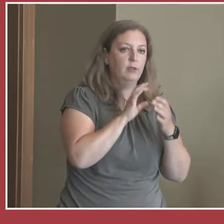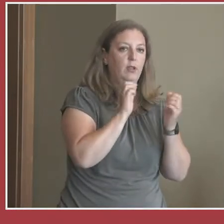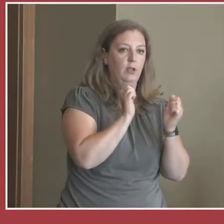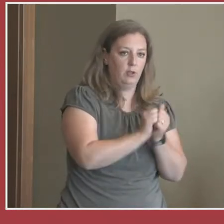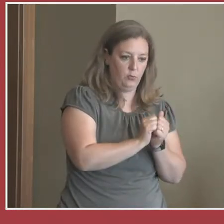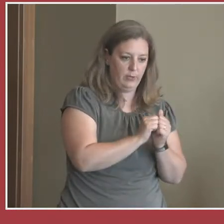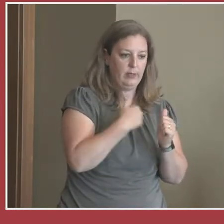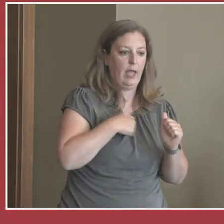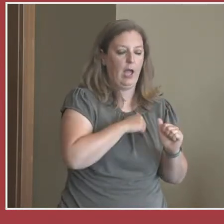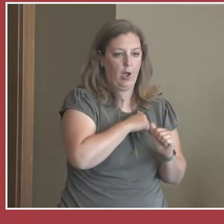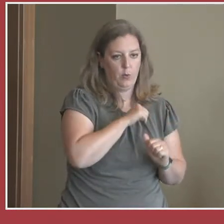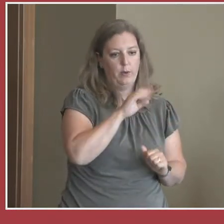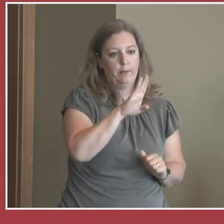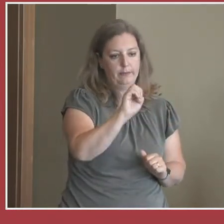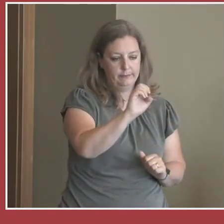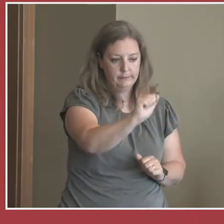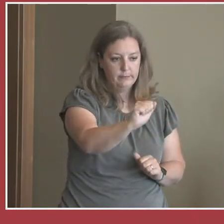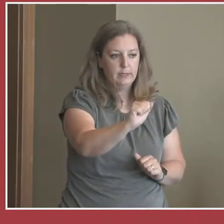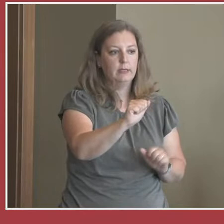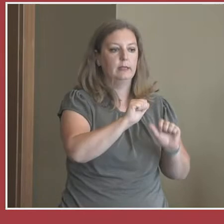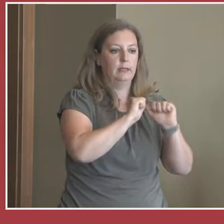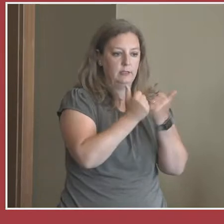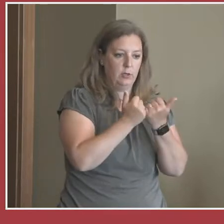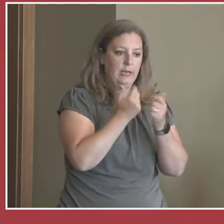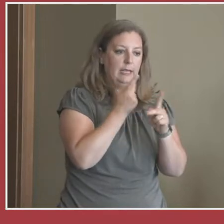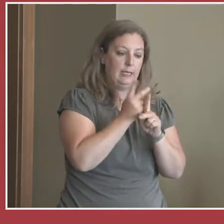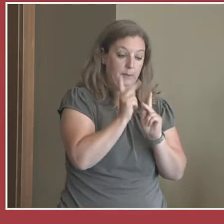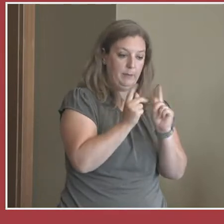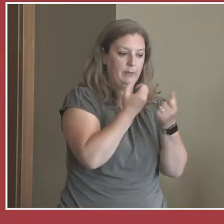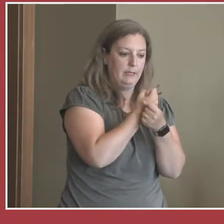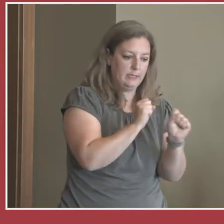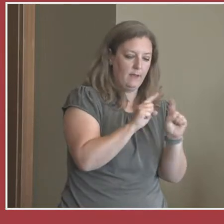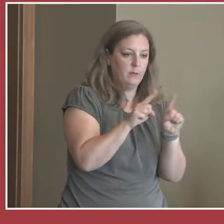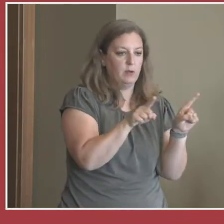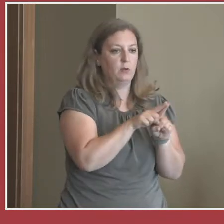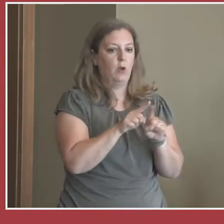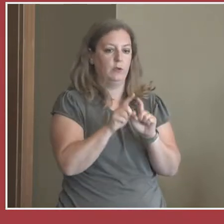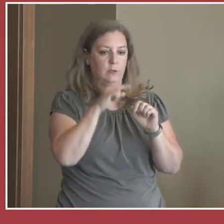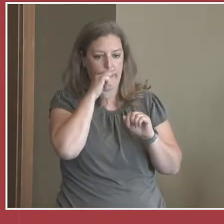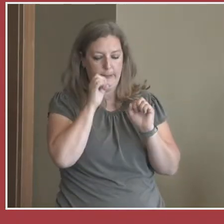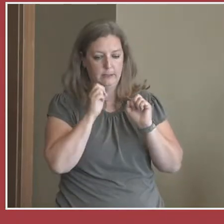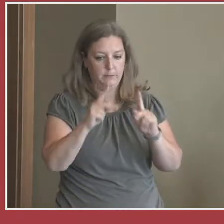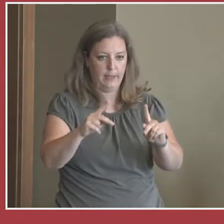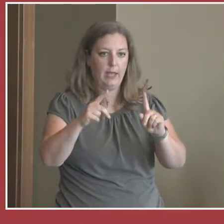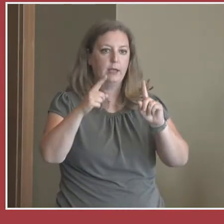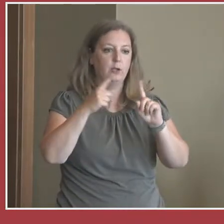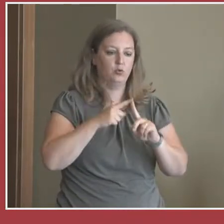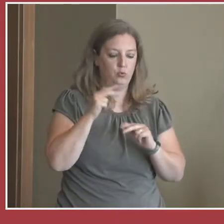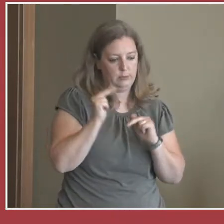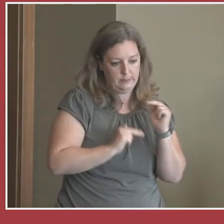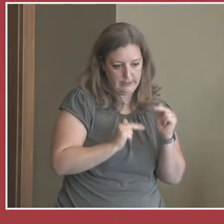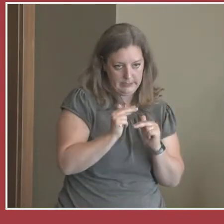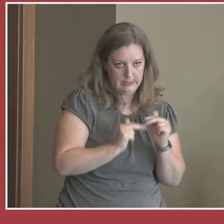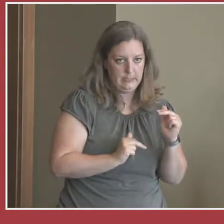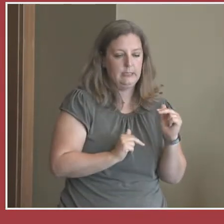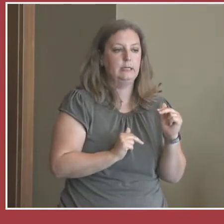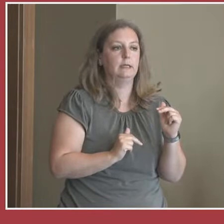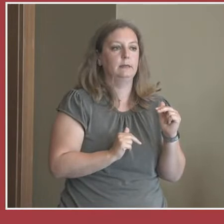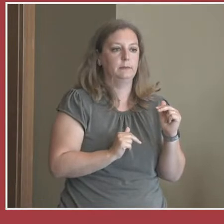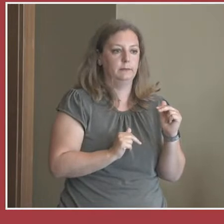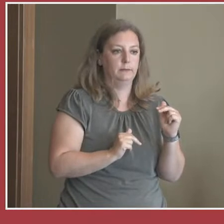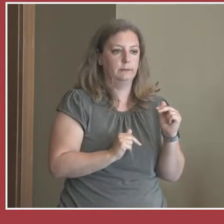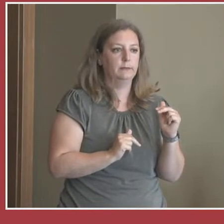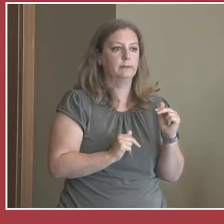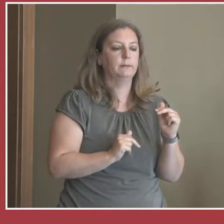our associations that allowed us to keep people safe, but also get kids back to our buildings earlier than any